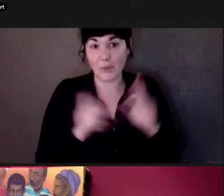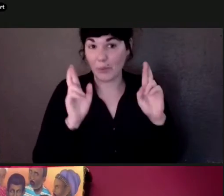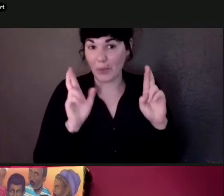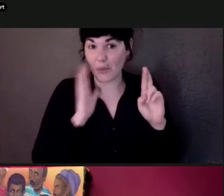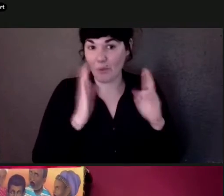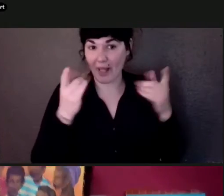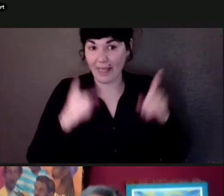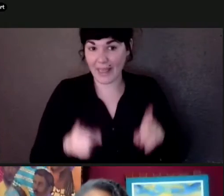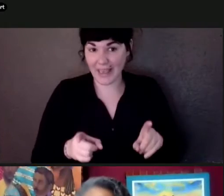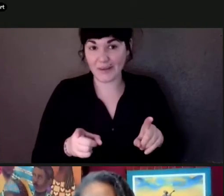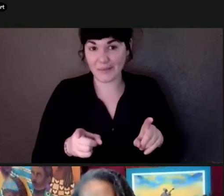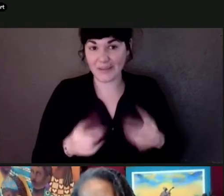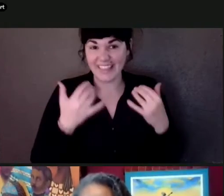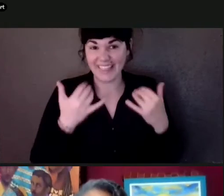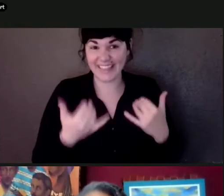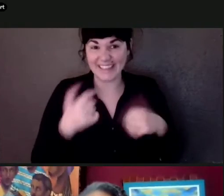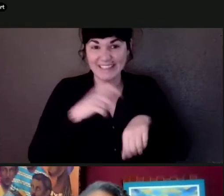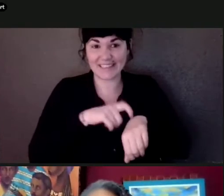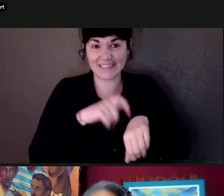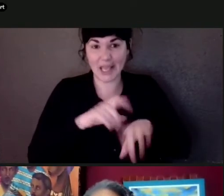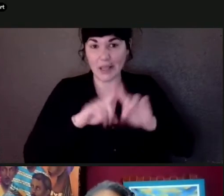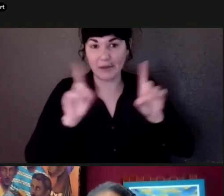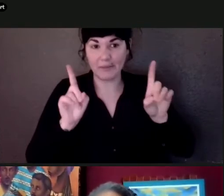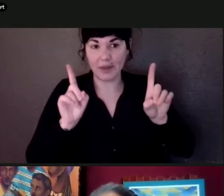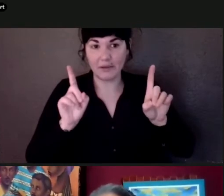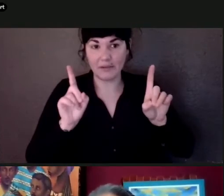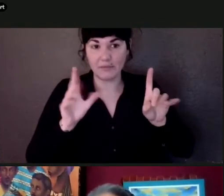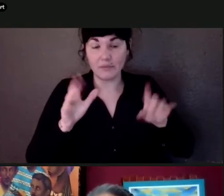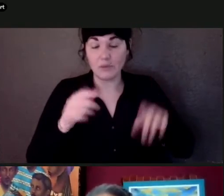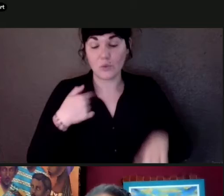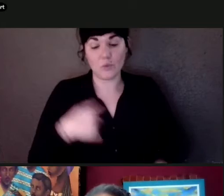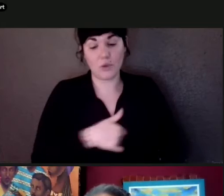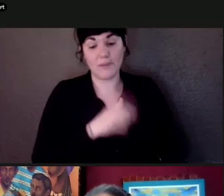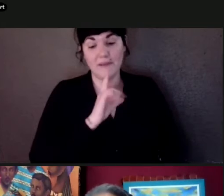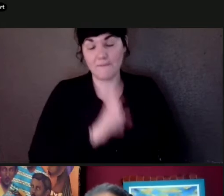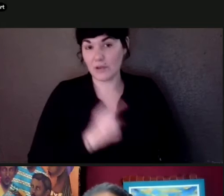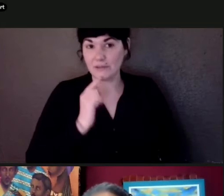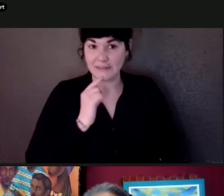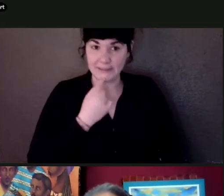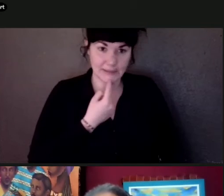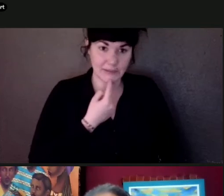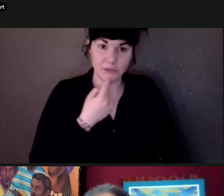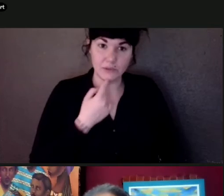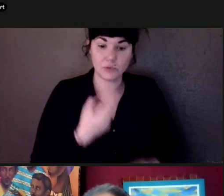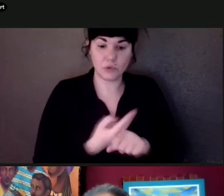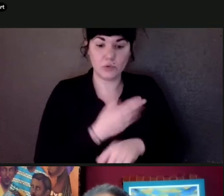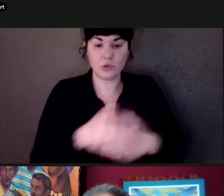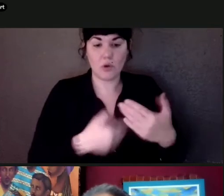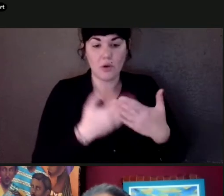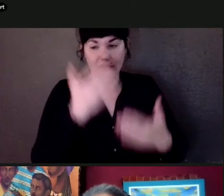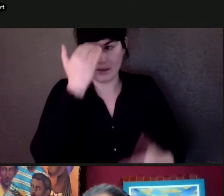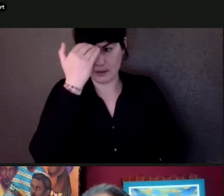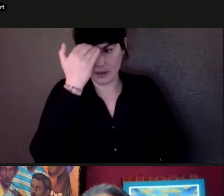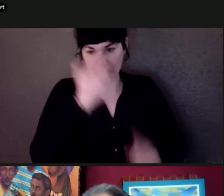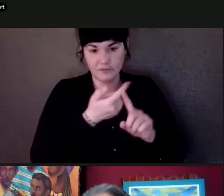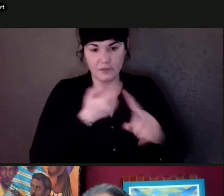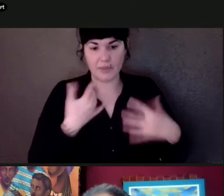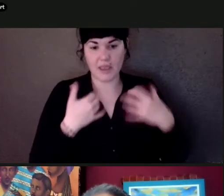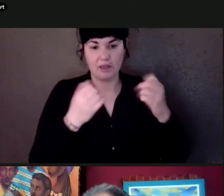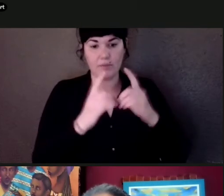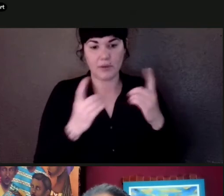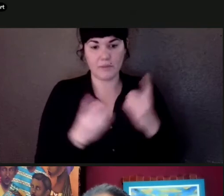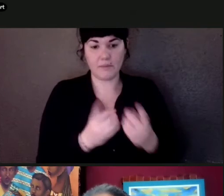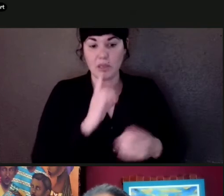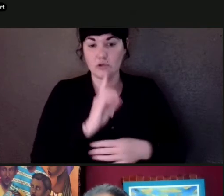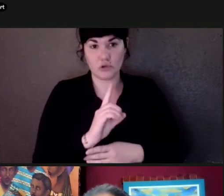but we're still taking everything very seriously. I'm using a lot of the knowledge we have at the health department to make sure that I keep those nearest and dearest to my